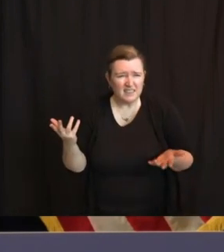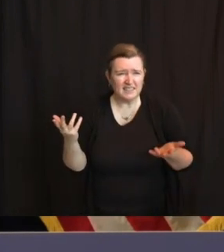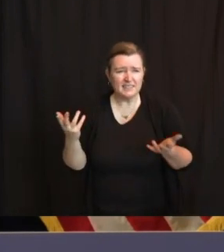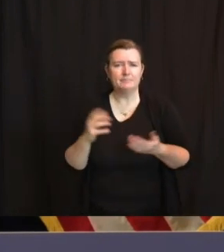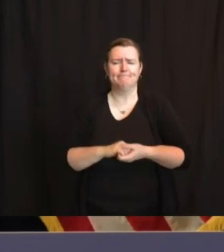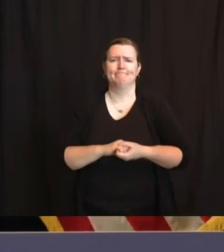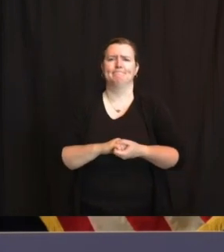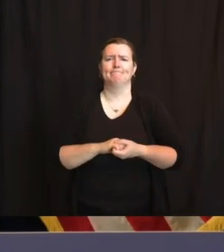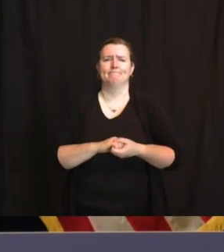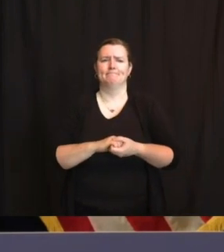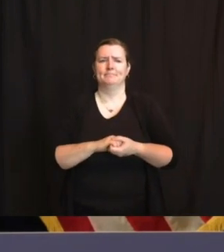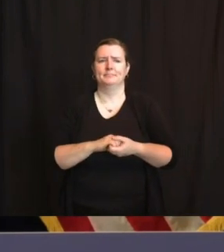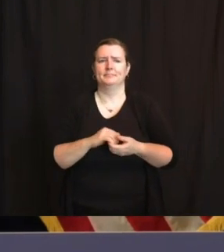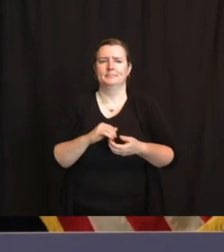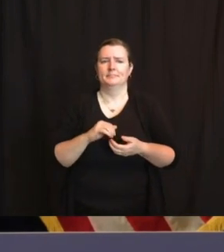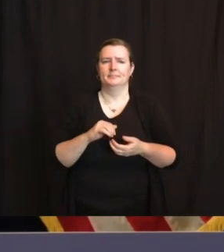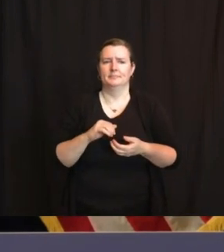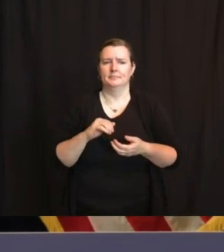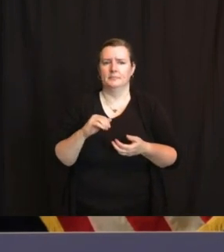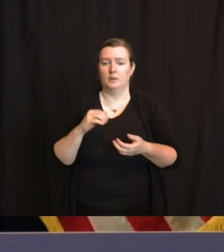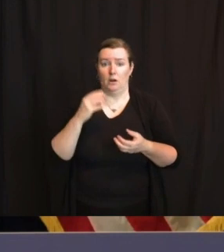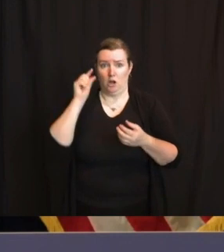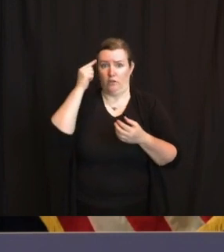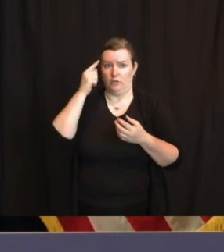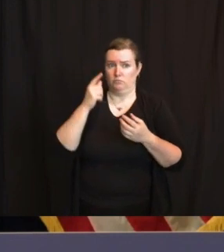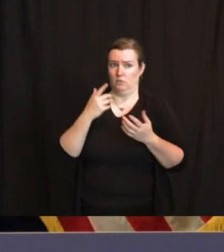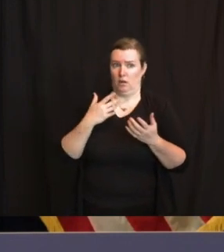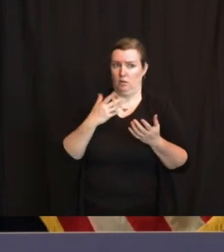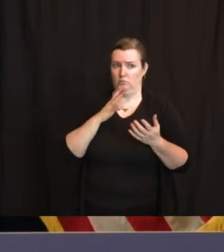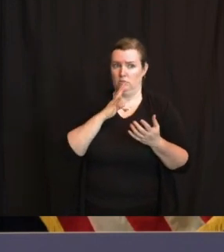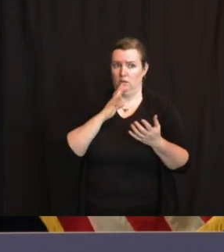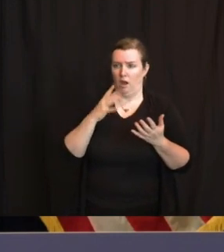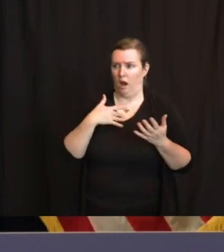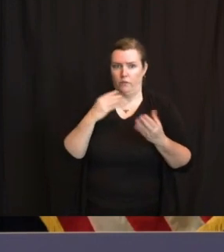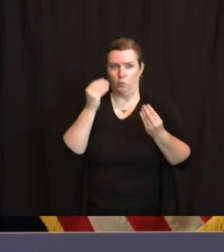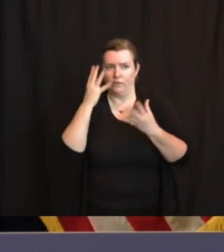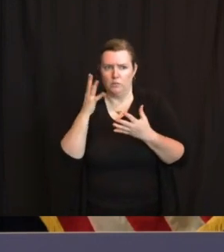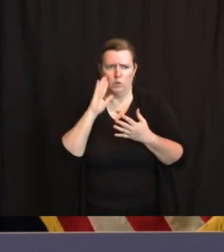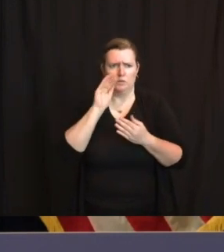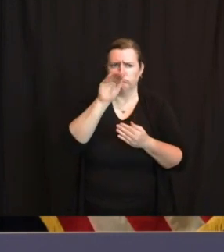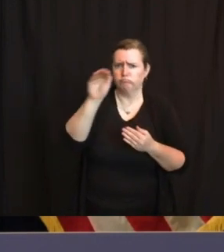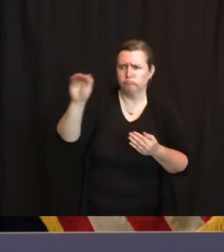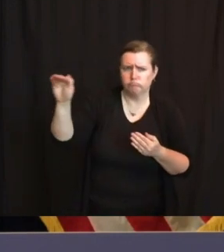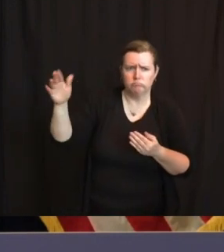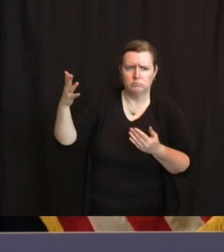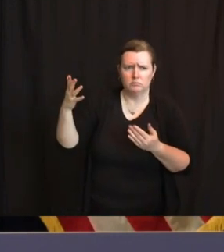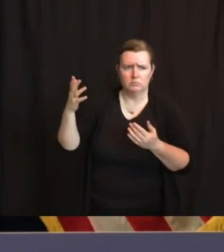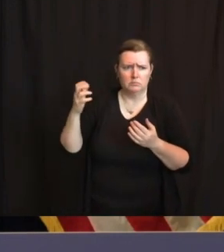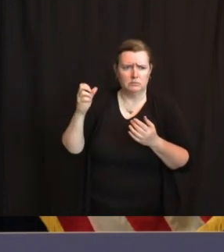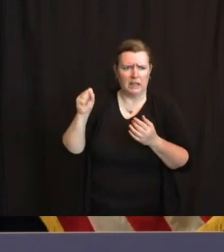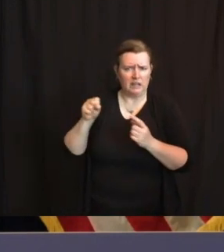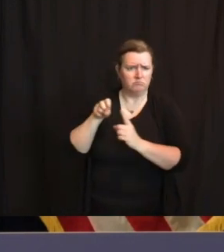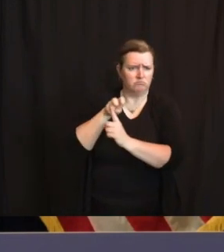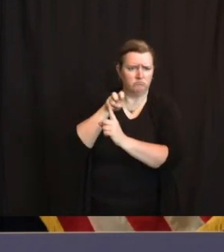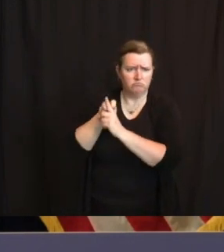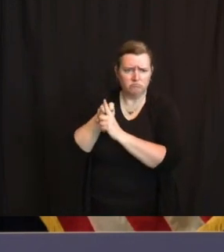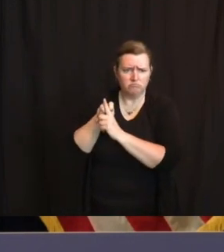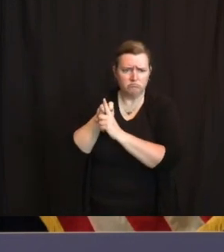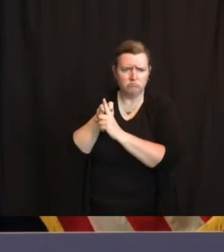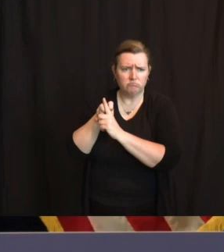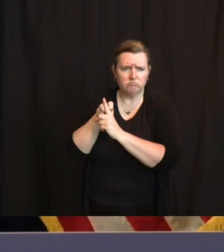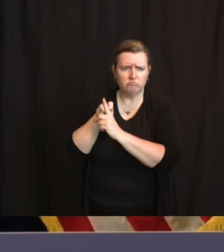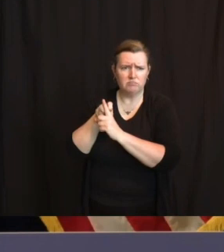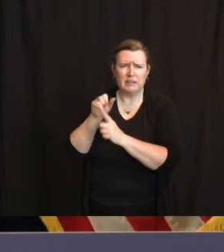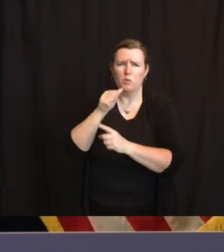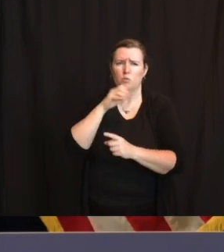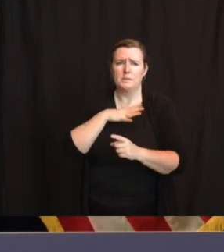don't, I'll get, could someone follow up literally directly with Sue if we get her details and follow up with her? Is that all right? Dan, will you help me